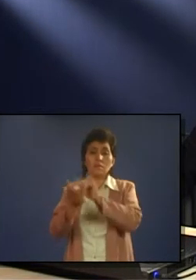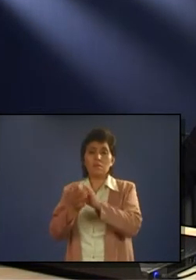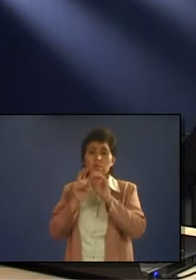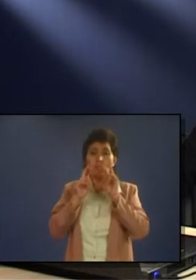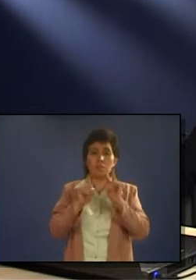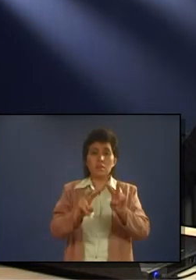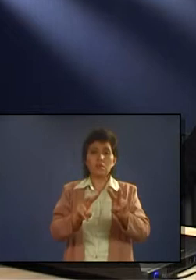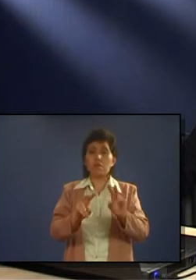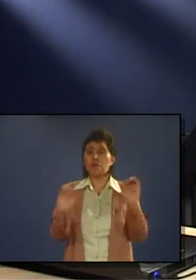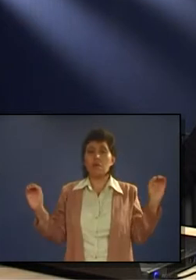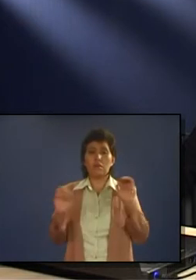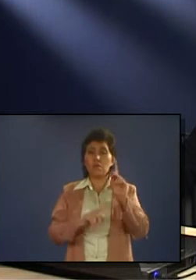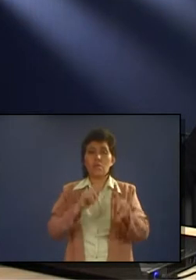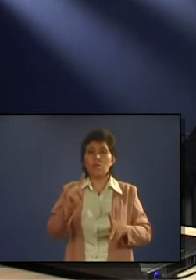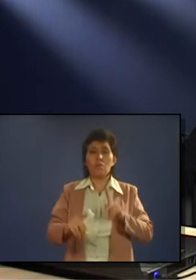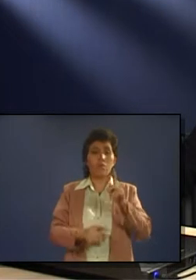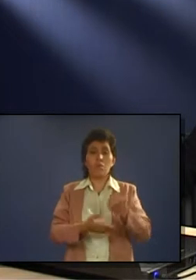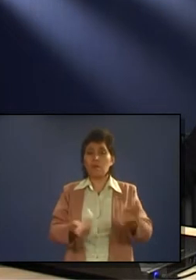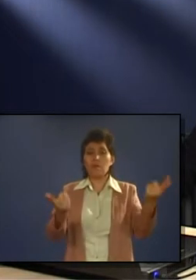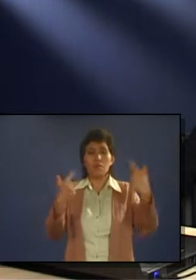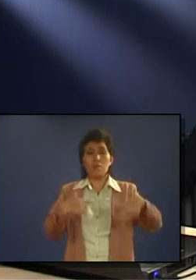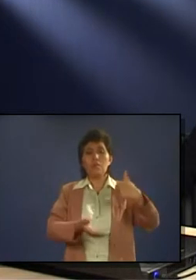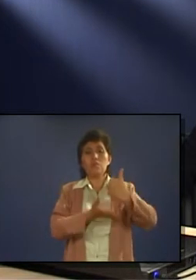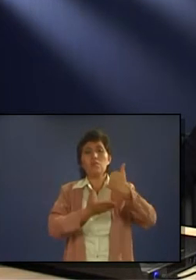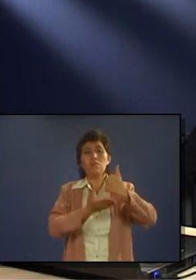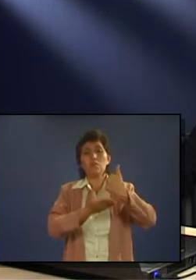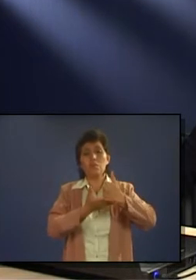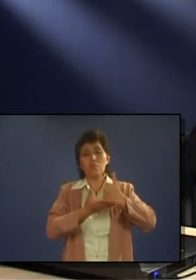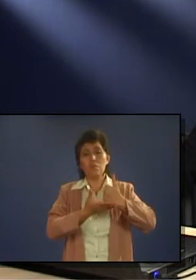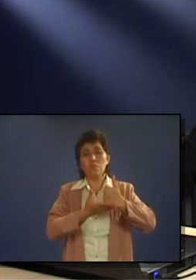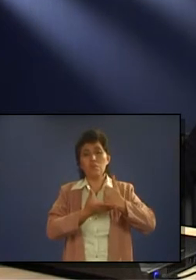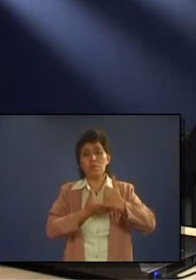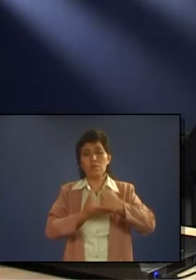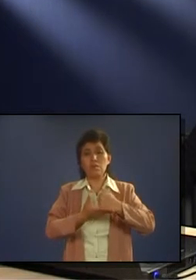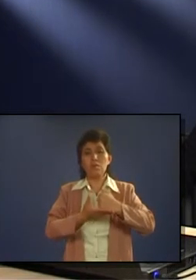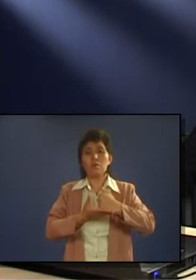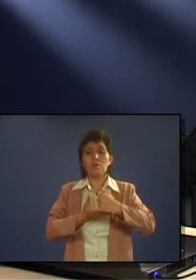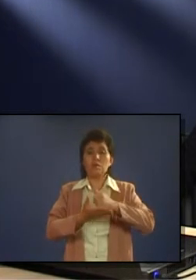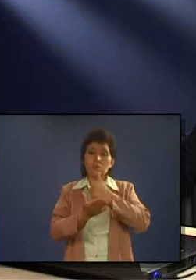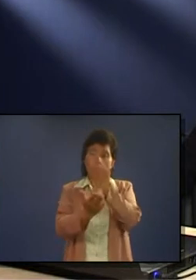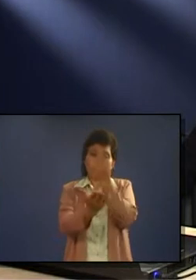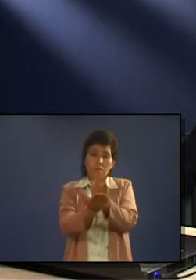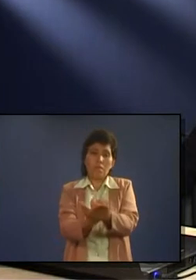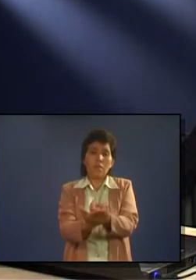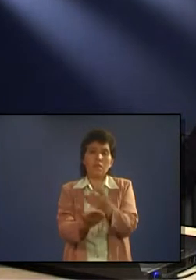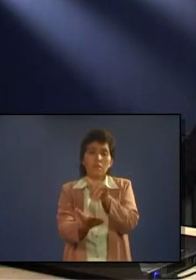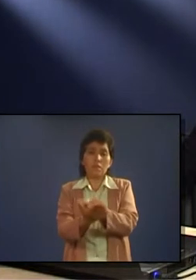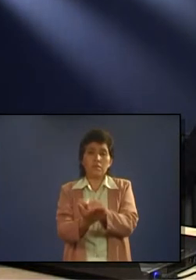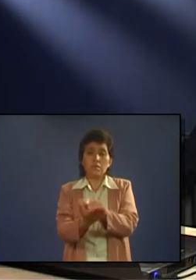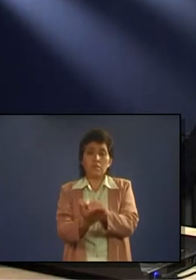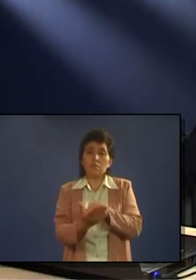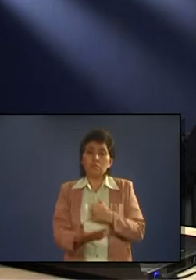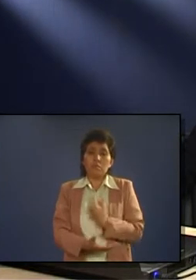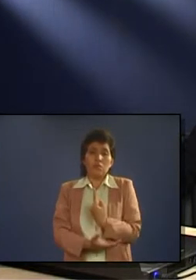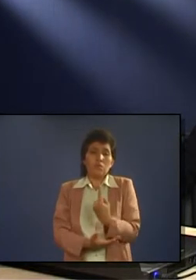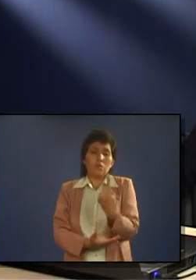windows and no one came out to help her. No one came out to help her. And she was lying there in front of her